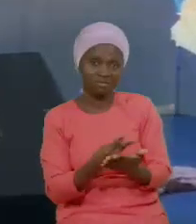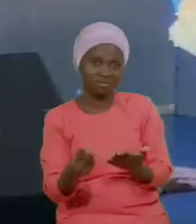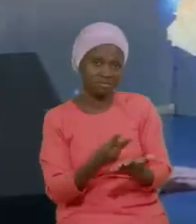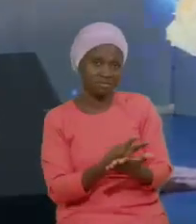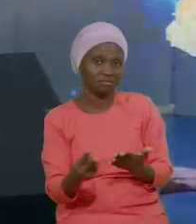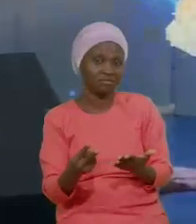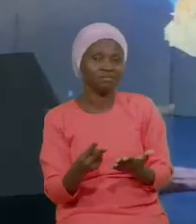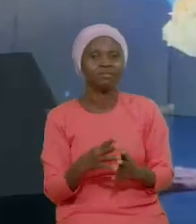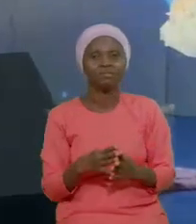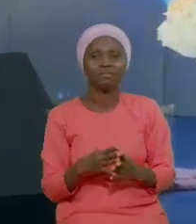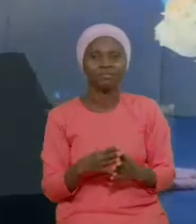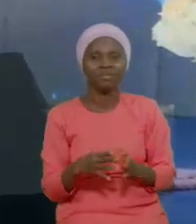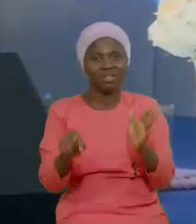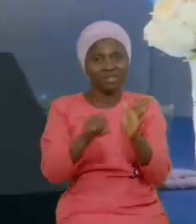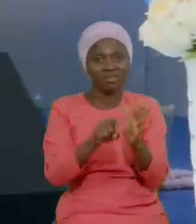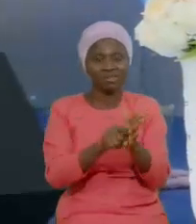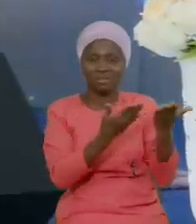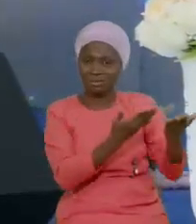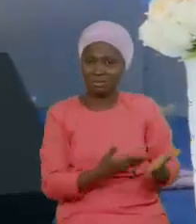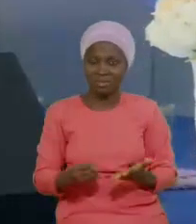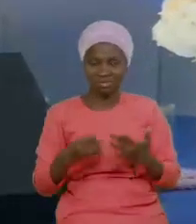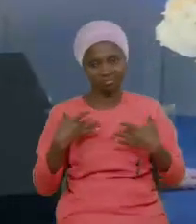Negative brings discouragement.